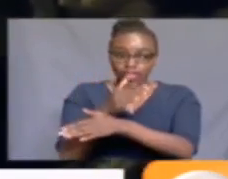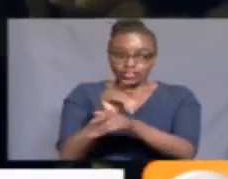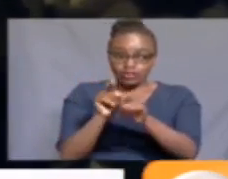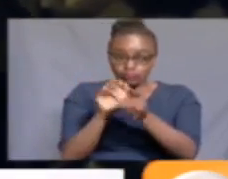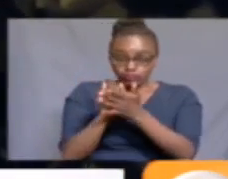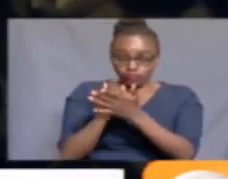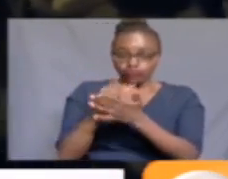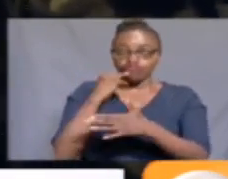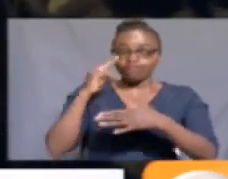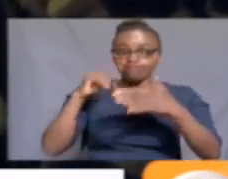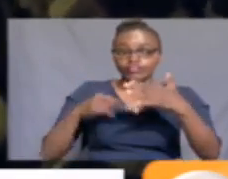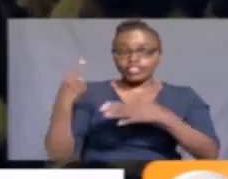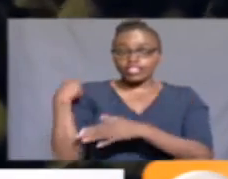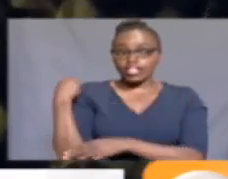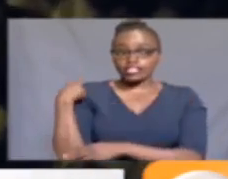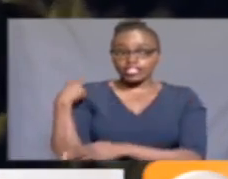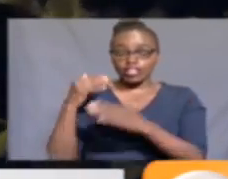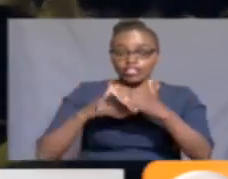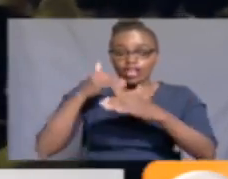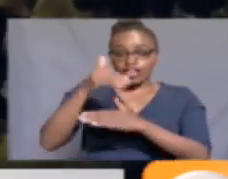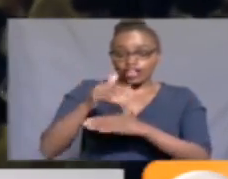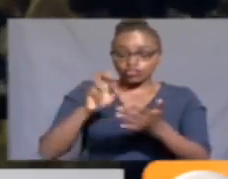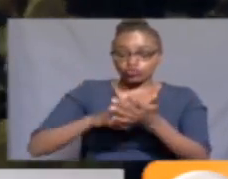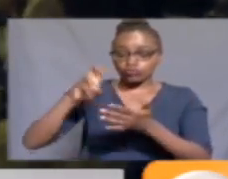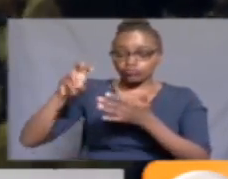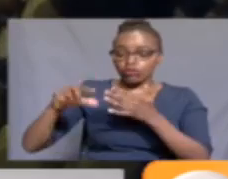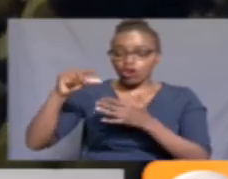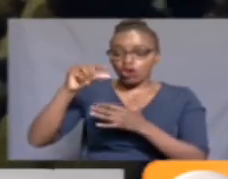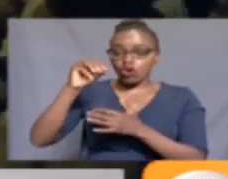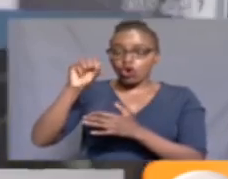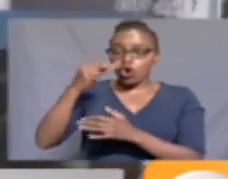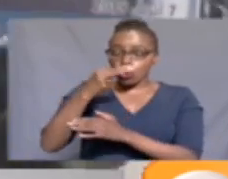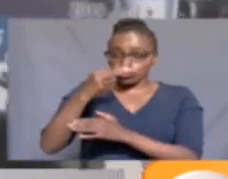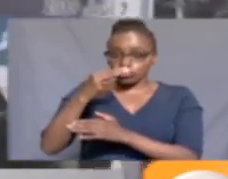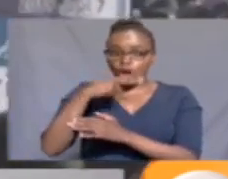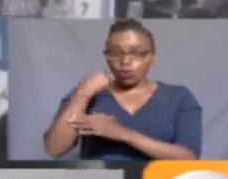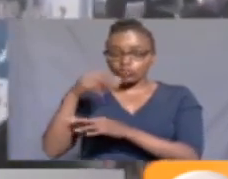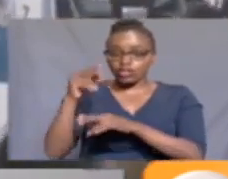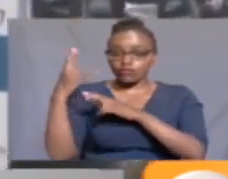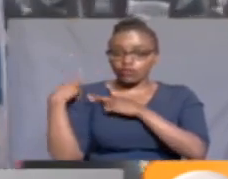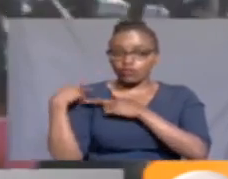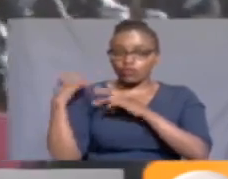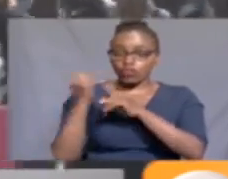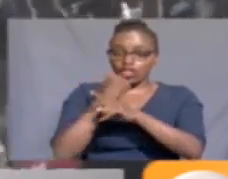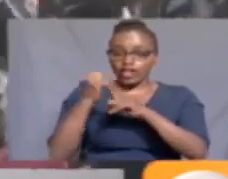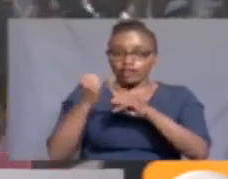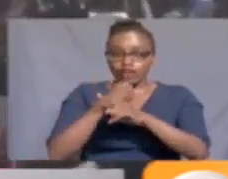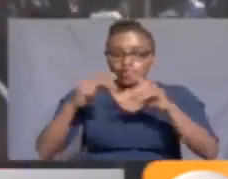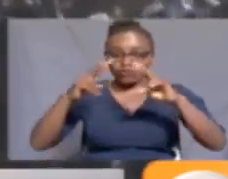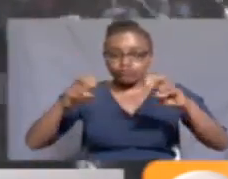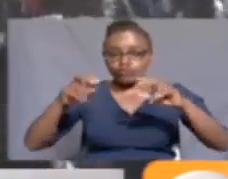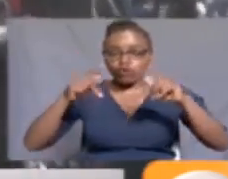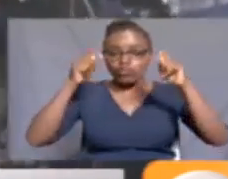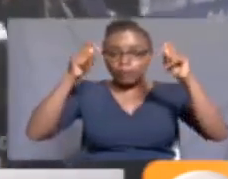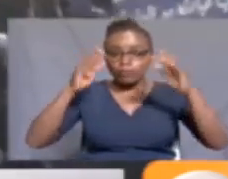Salah Ghosh was yesterday the next to step down. Ghosh was held responsible for the violent crackdown